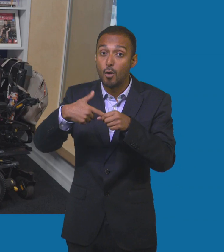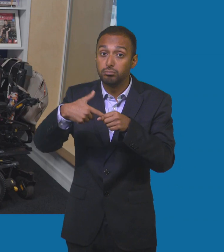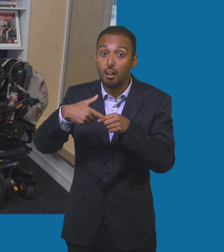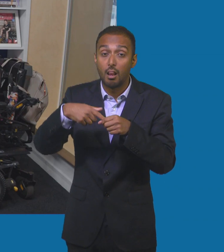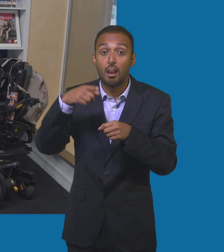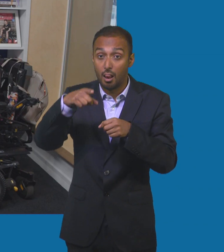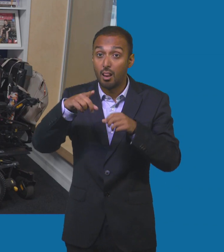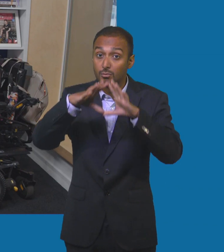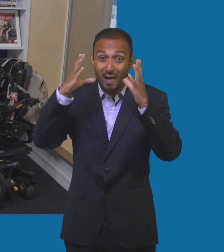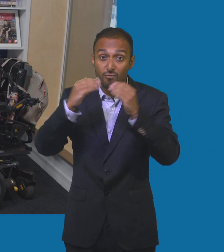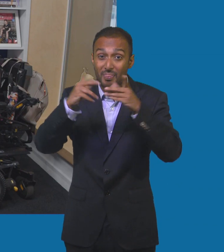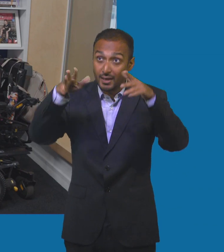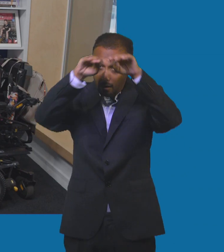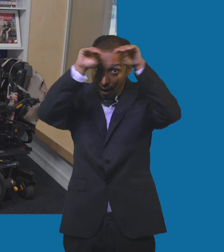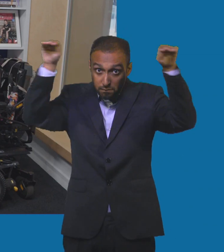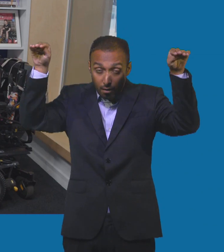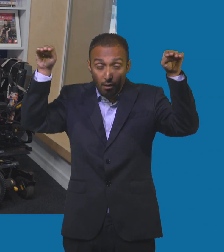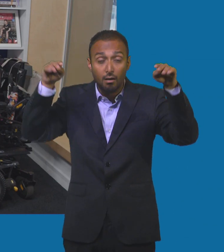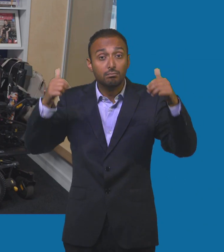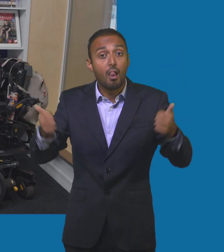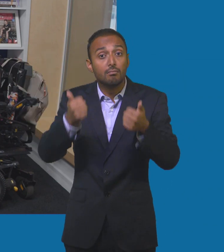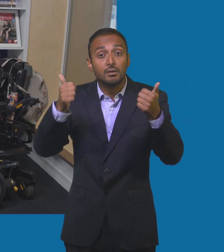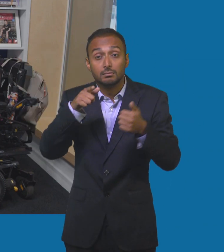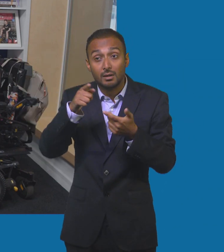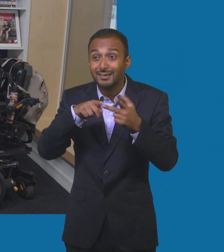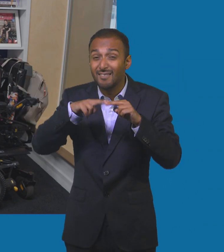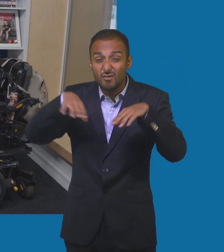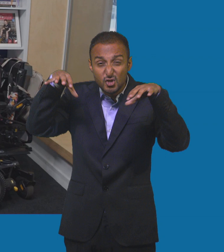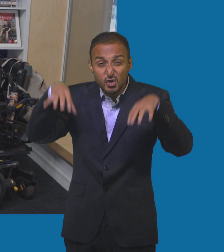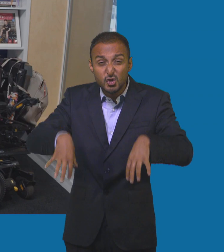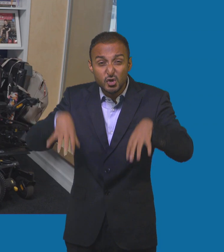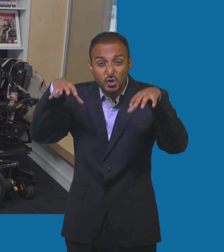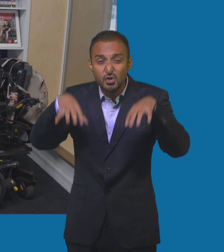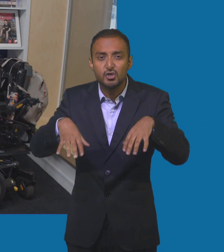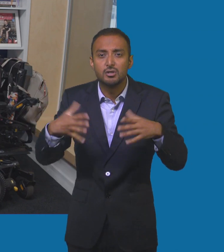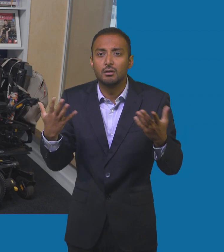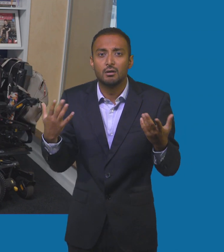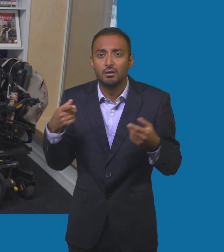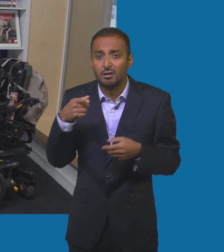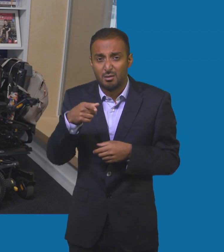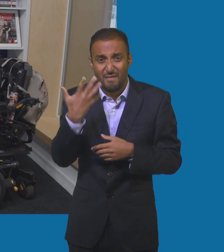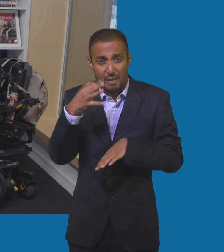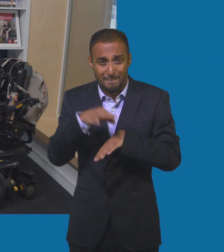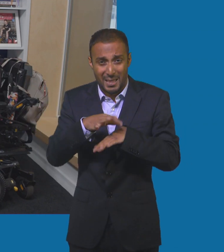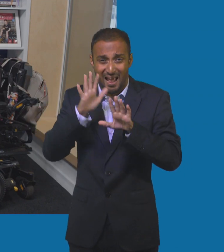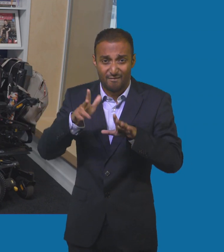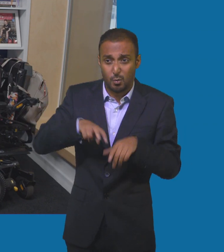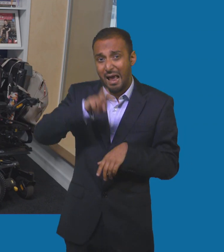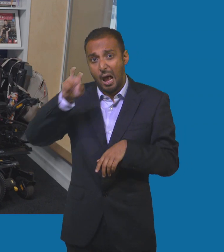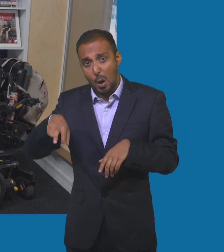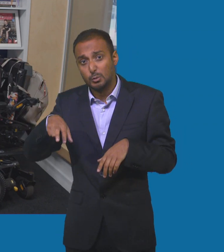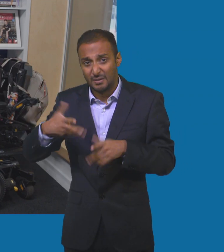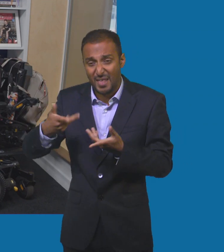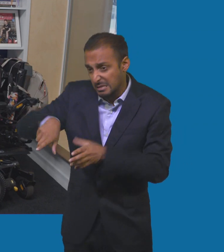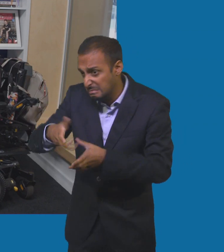So if it's pouring with rain, and often it's not like instant. Yeah, you just sat in the rain for 5 minutes trying to get, and obviously you're like trying to do an